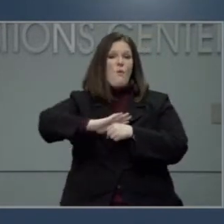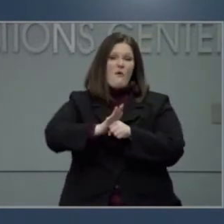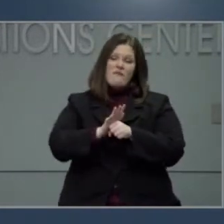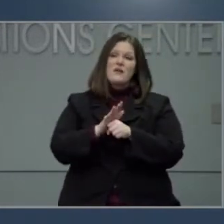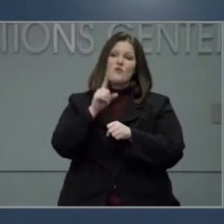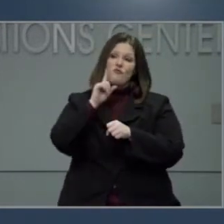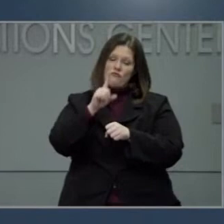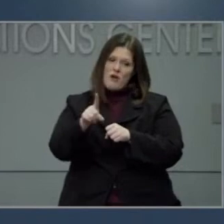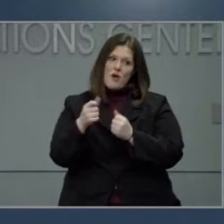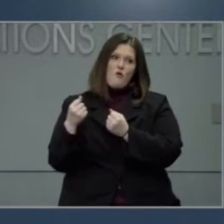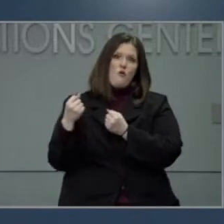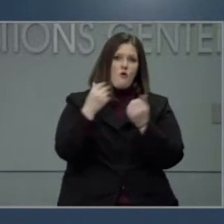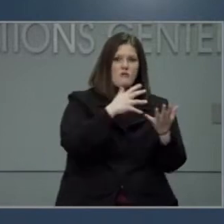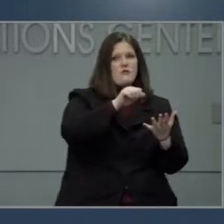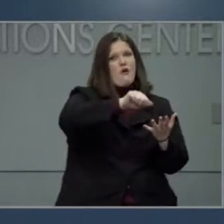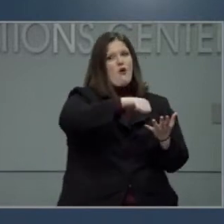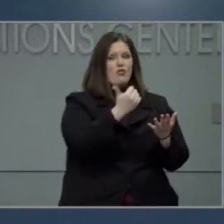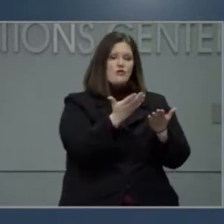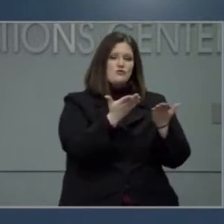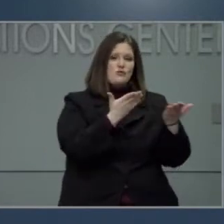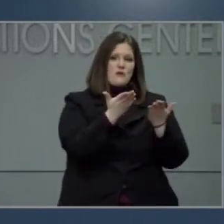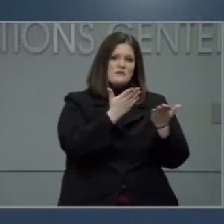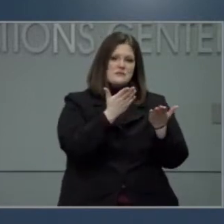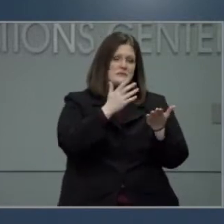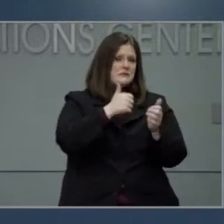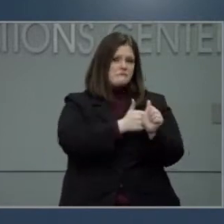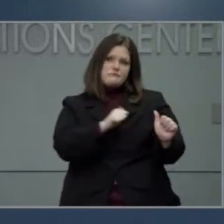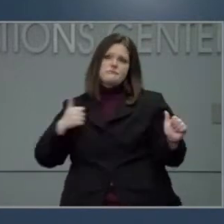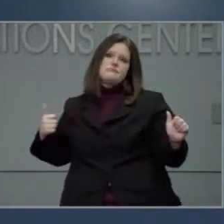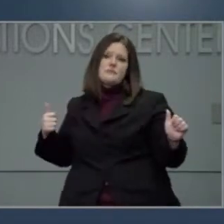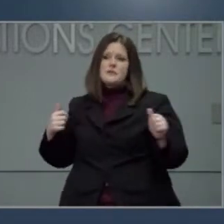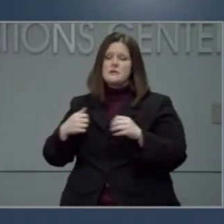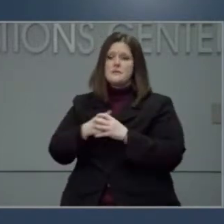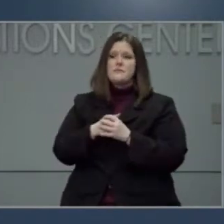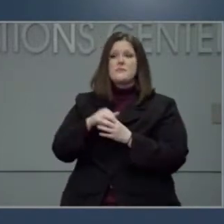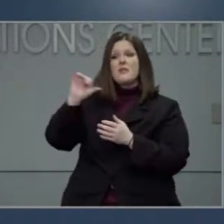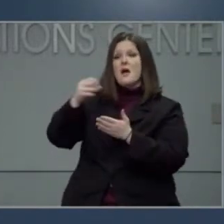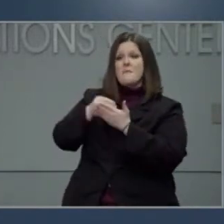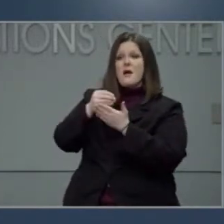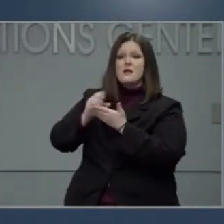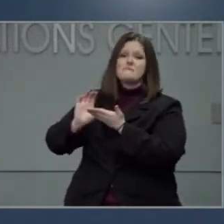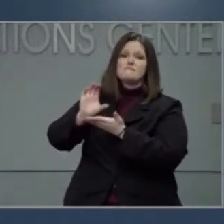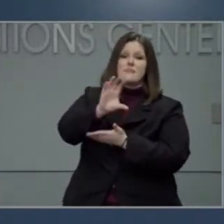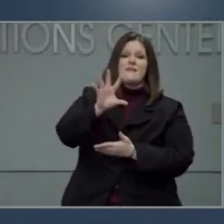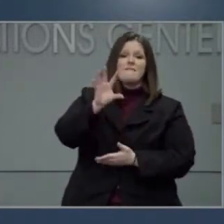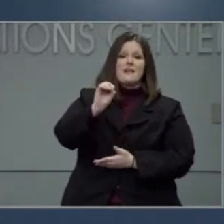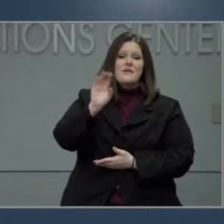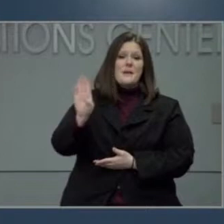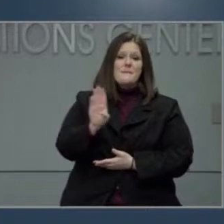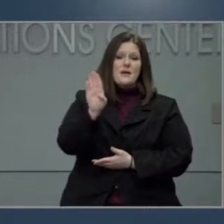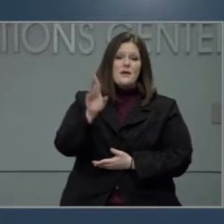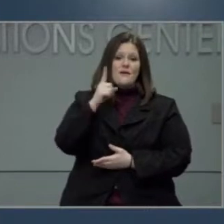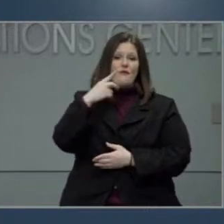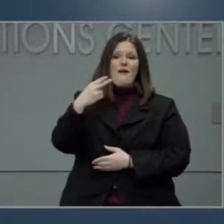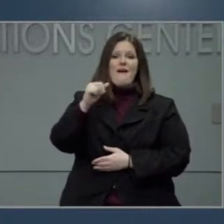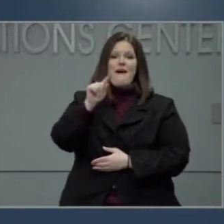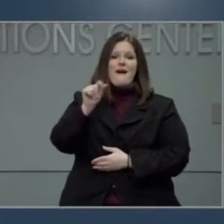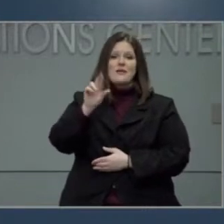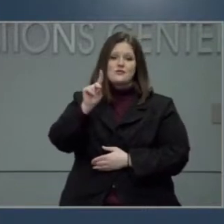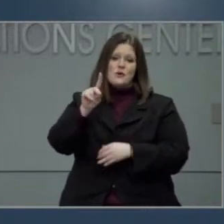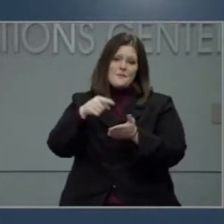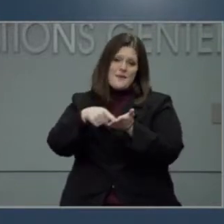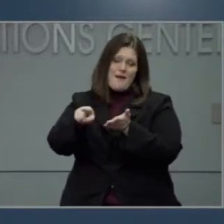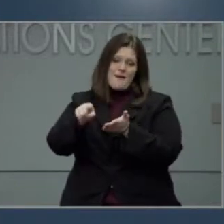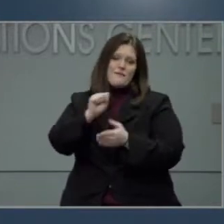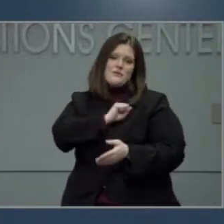government services. This proposal includes $50 million to continued hazard duty pay for public safety staff.